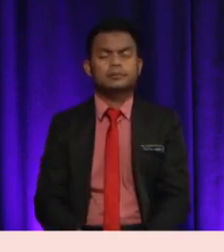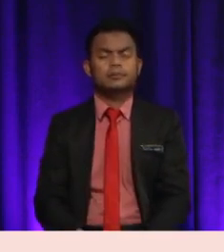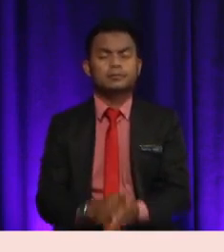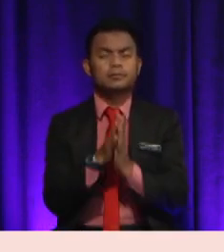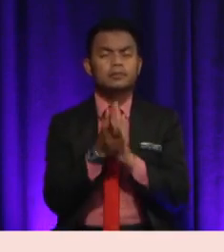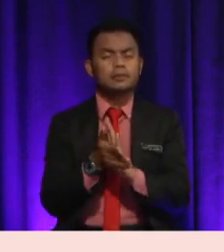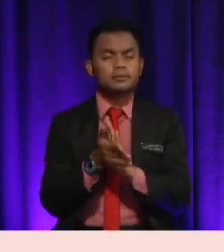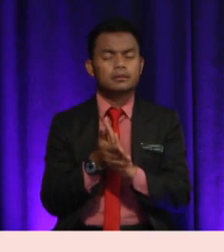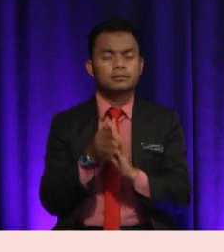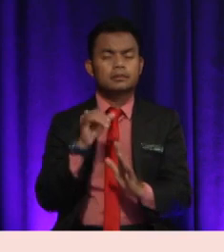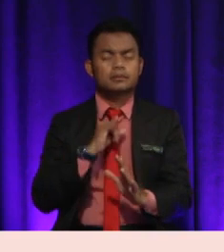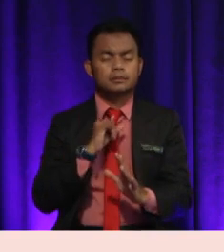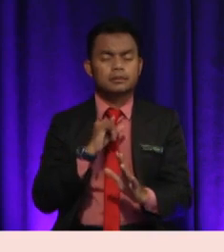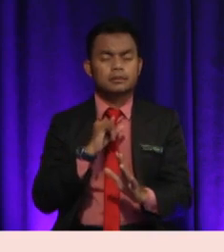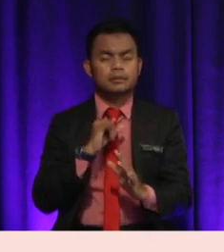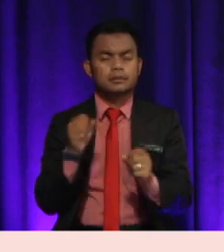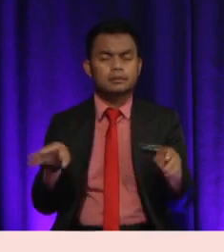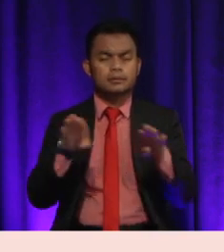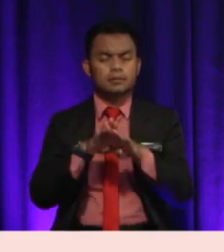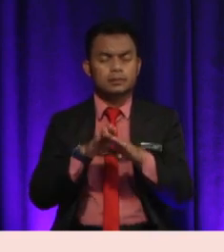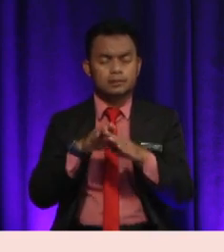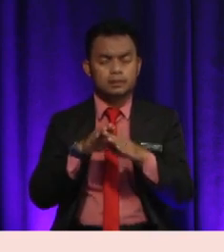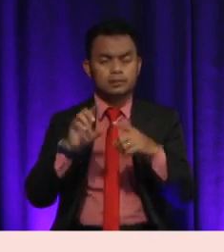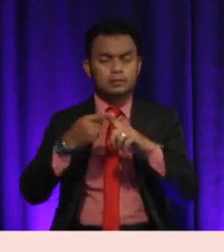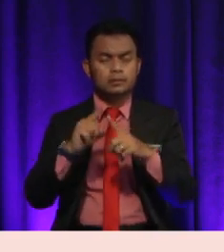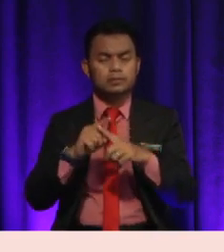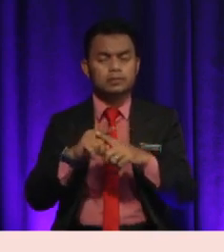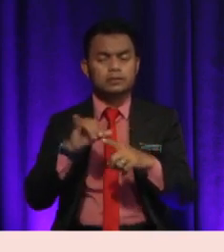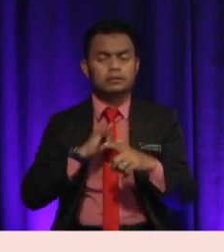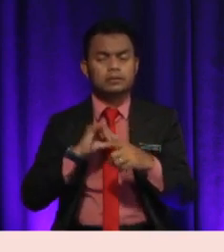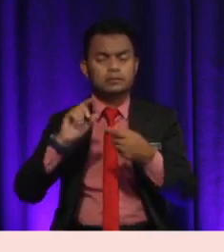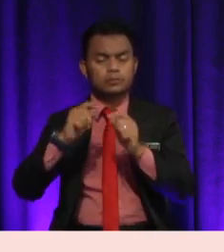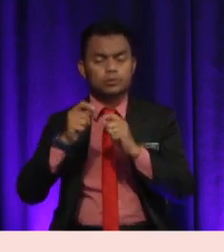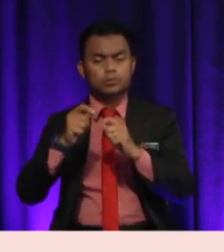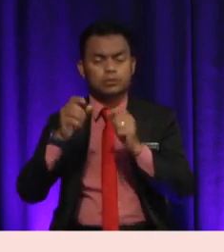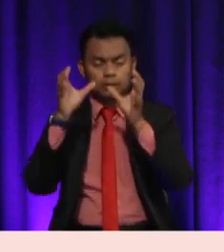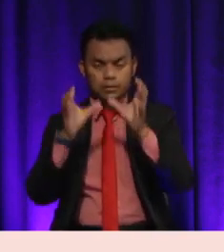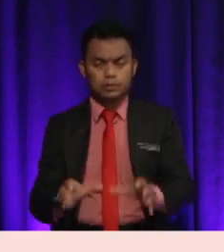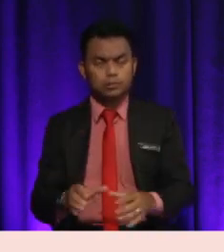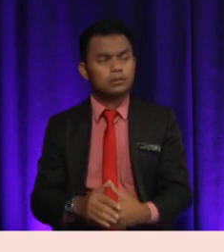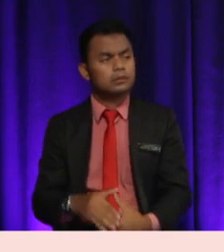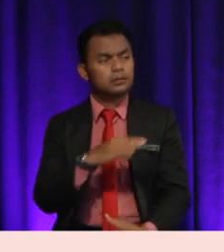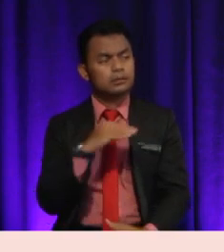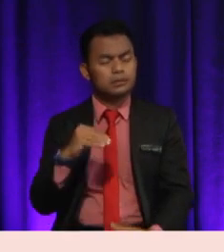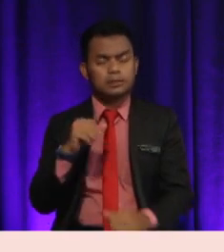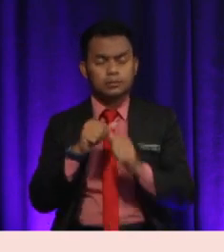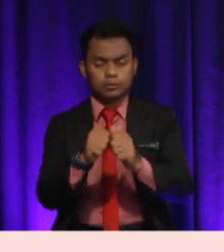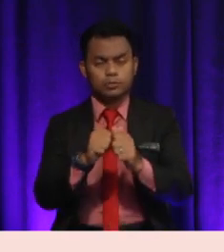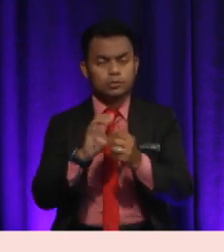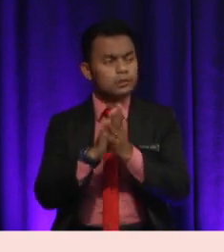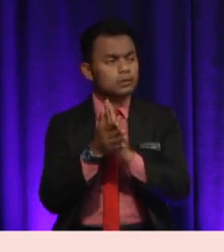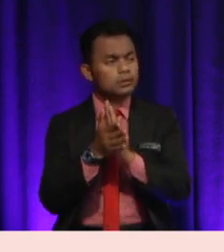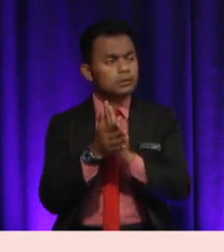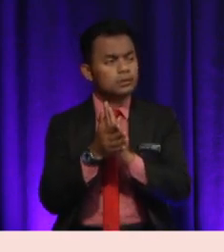so much more than meets the eye. For example, there are fashion photography, food photography, documentary photography, and the